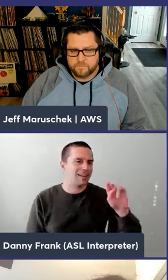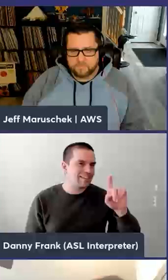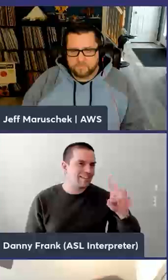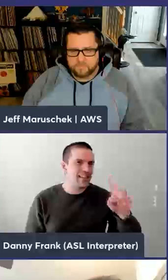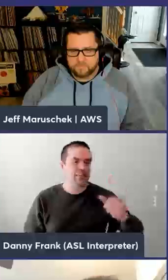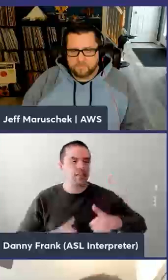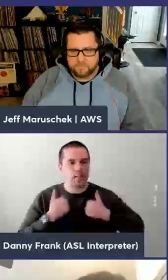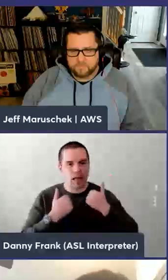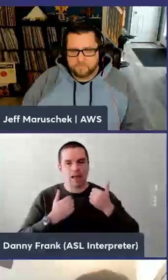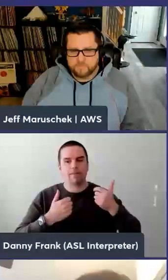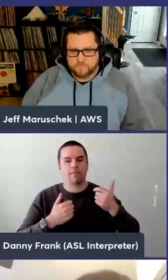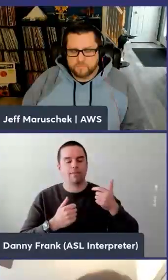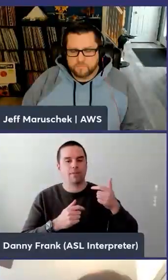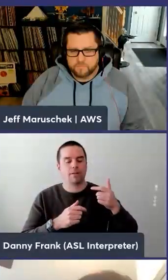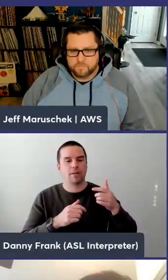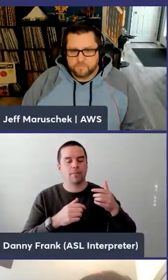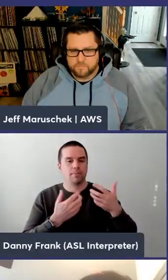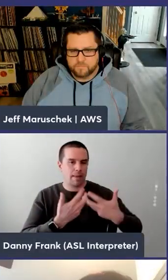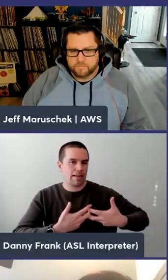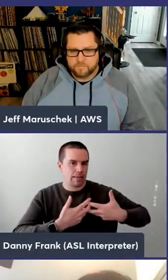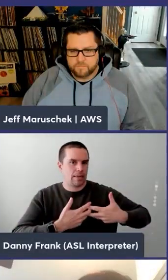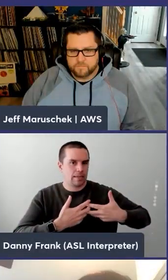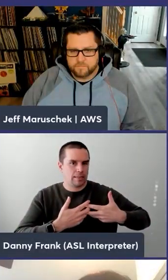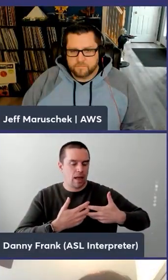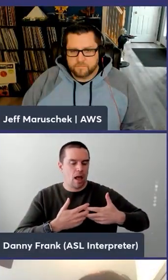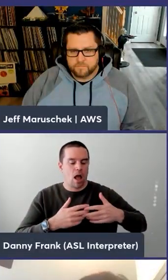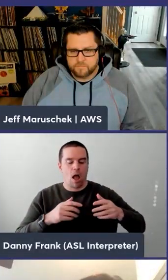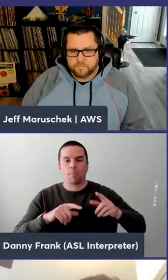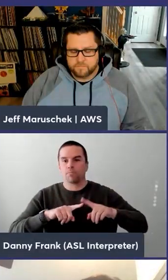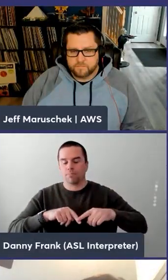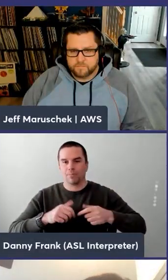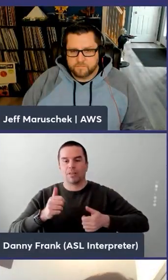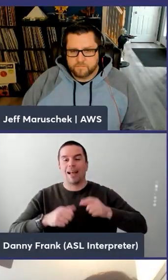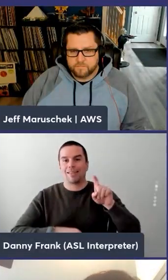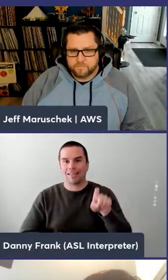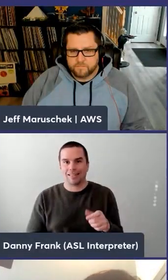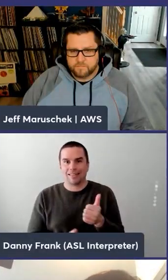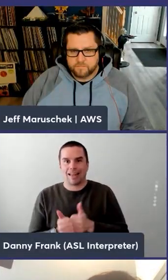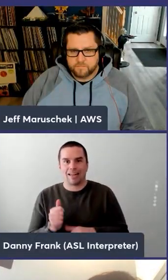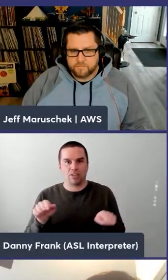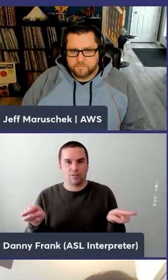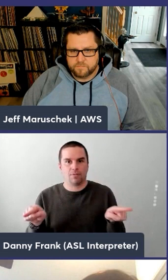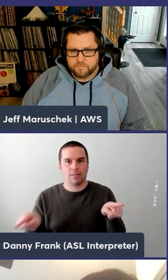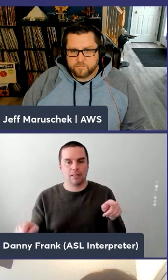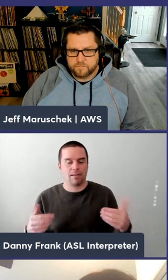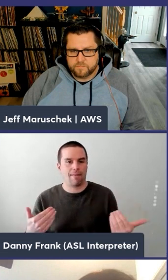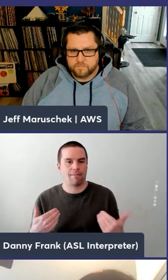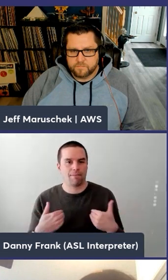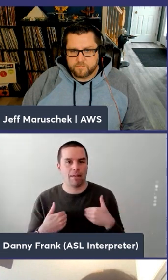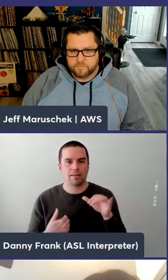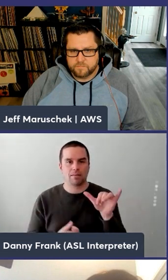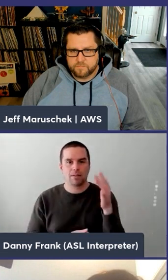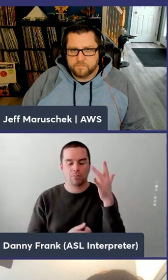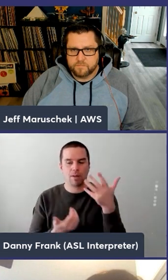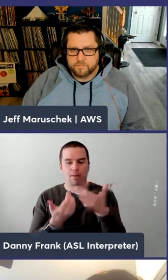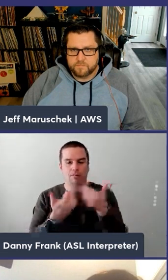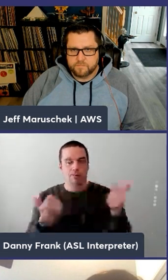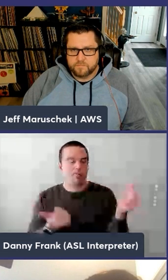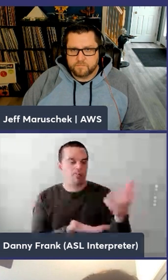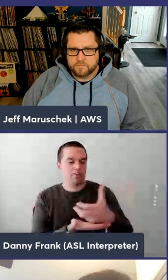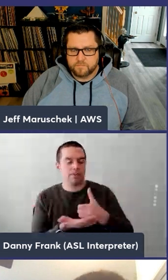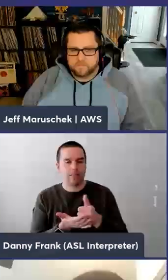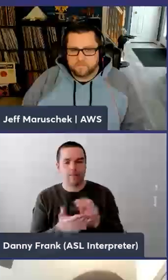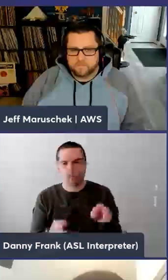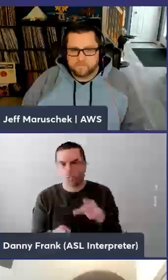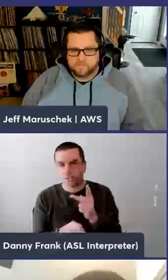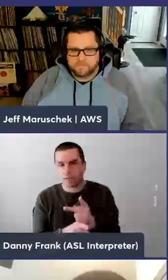of the needs each one have, right? So that's why we separated the collection types, so you can either select